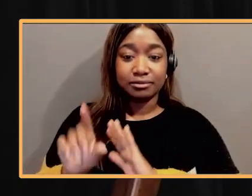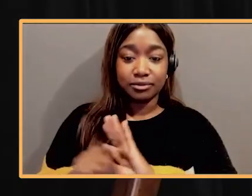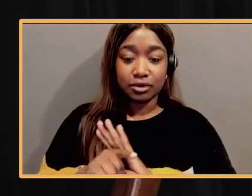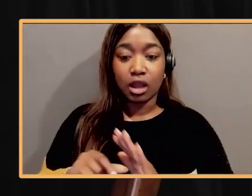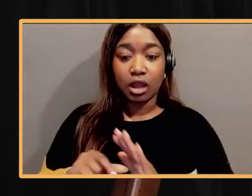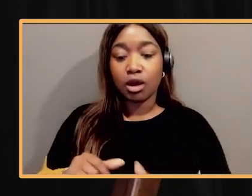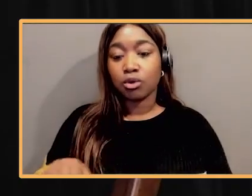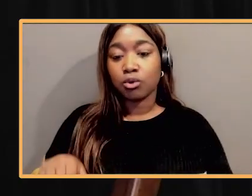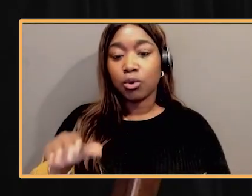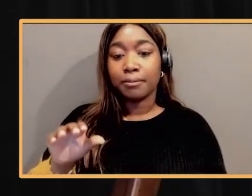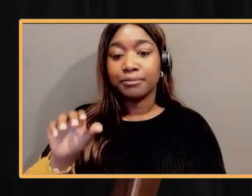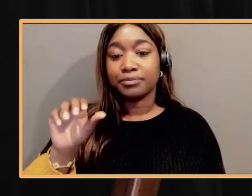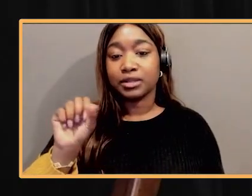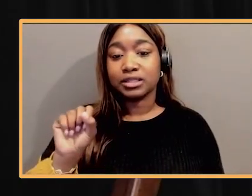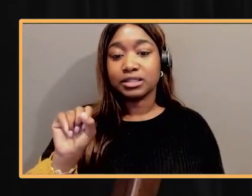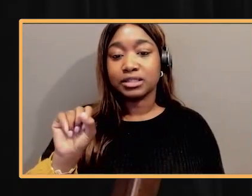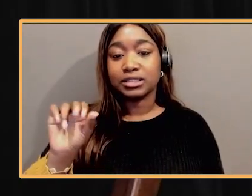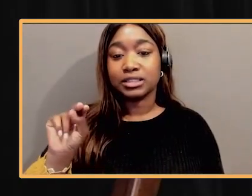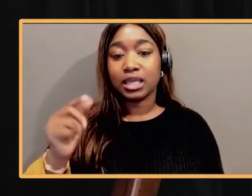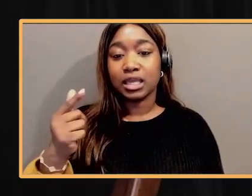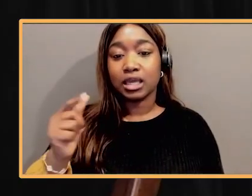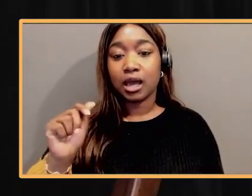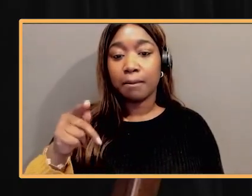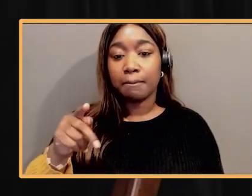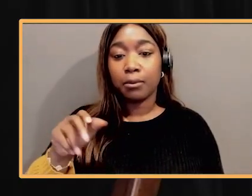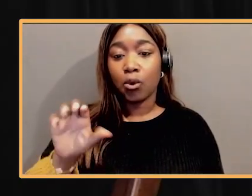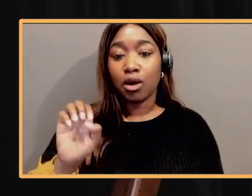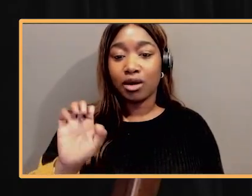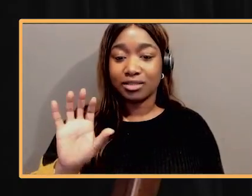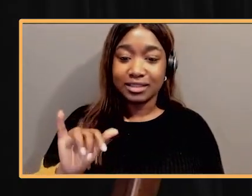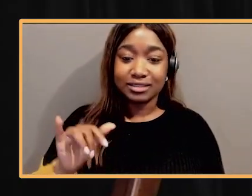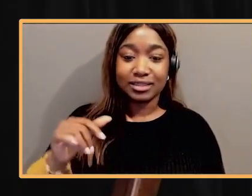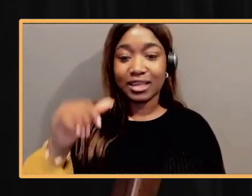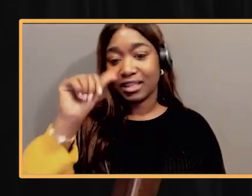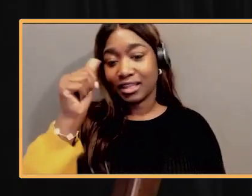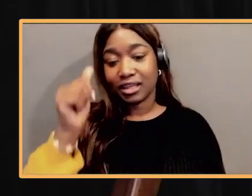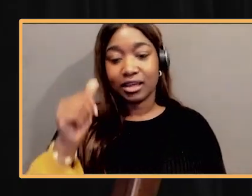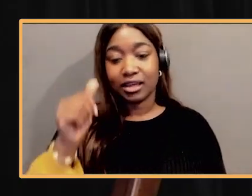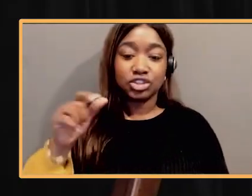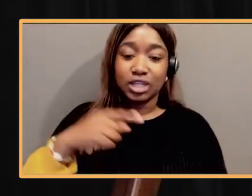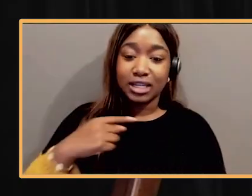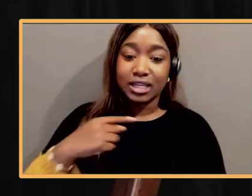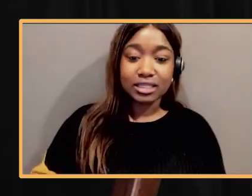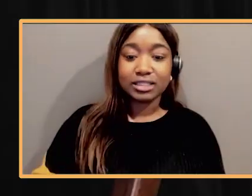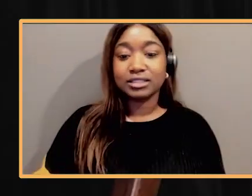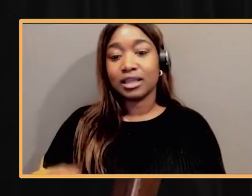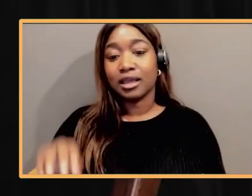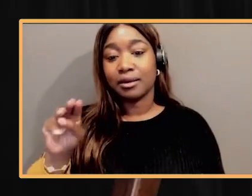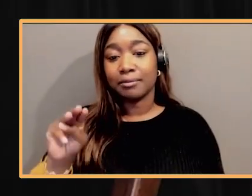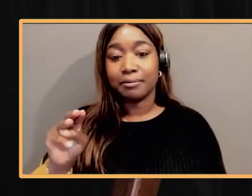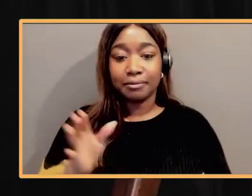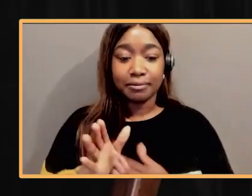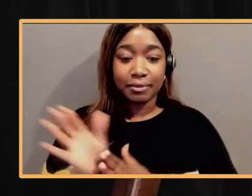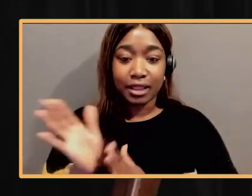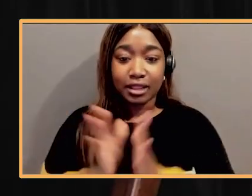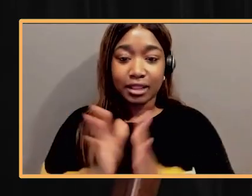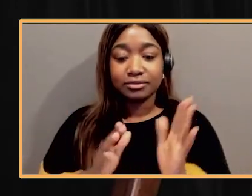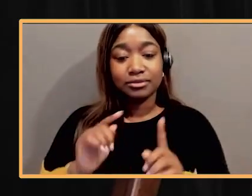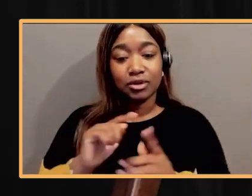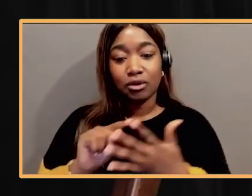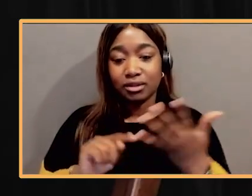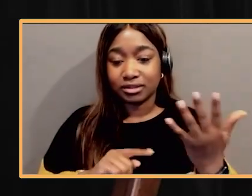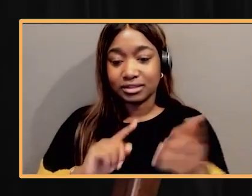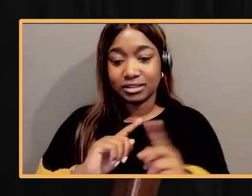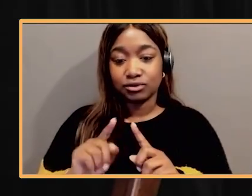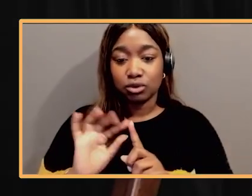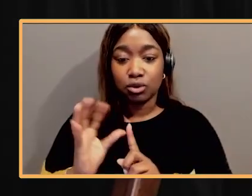much a mix of, Indian and Chinese and Malay and, quite a melting pot of cultures, actually.